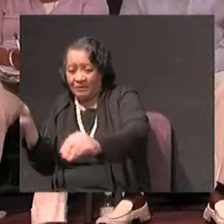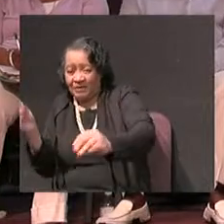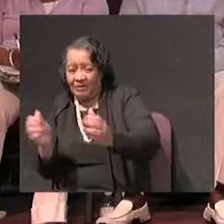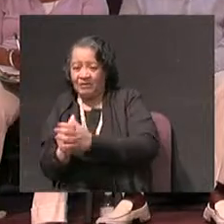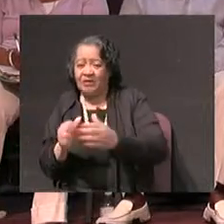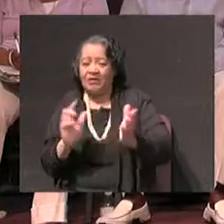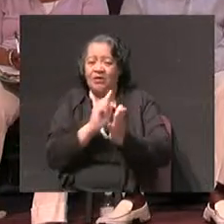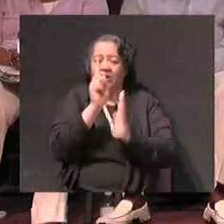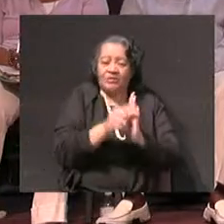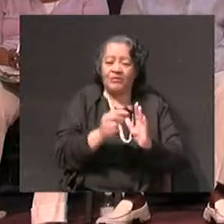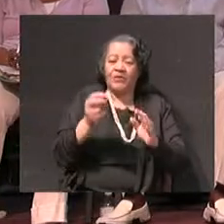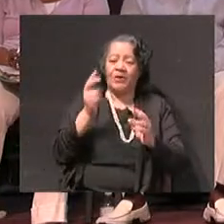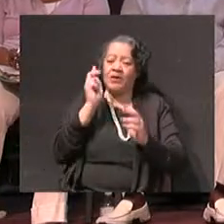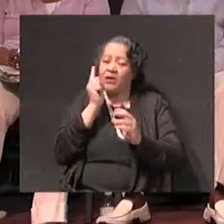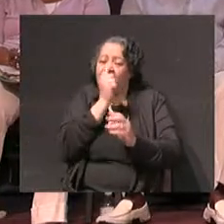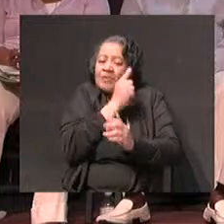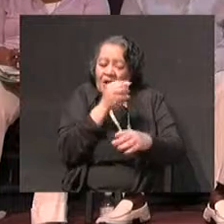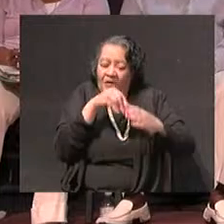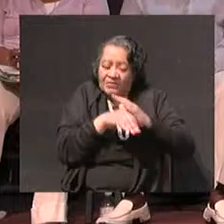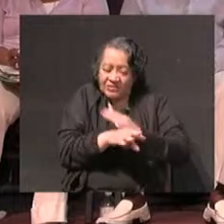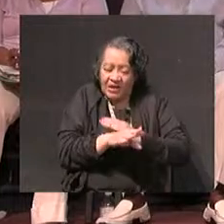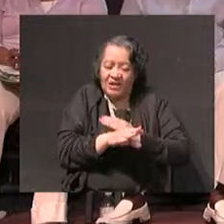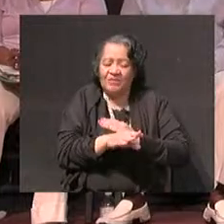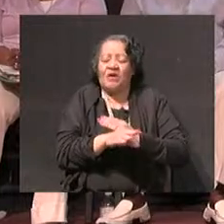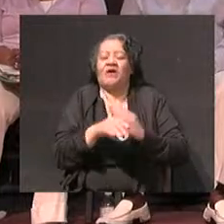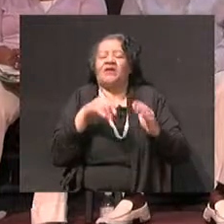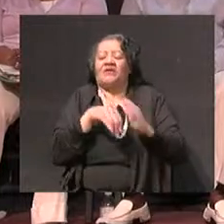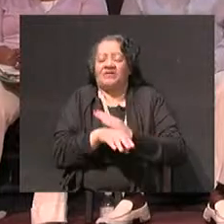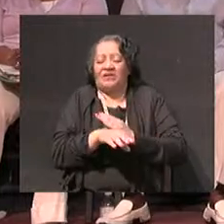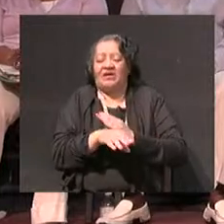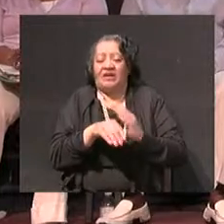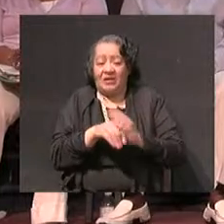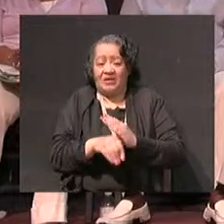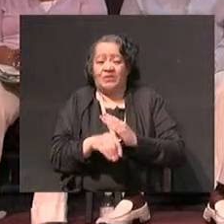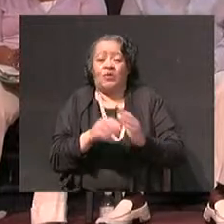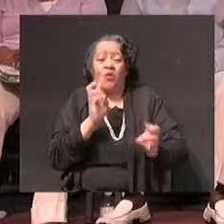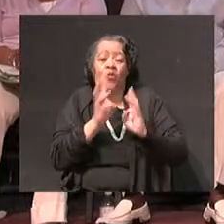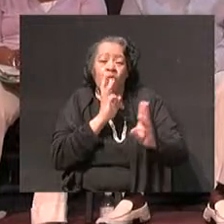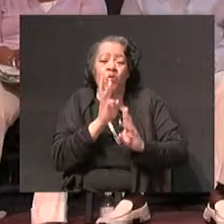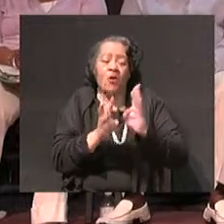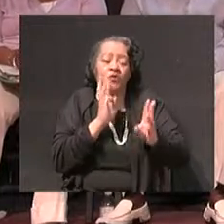Then an hour later, they put them back in the water, and they treaded water for 3 hours.